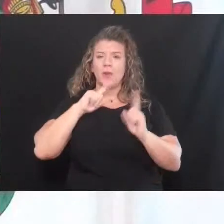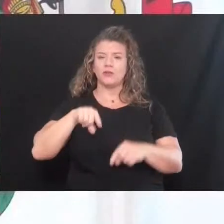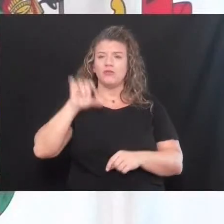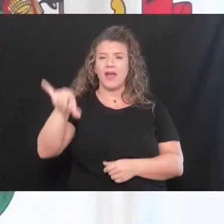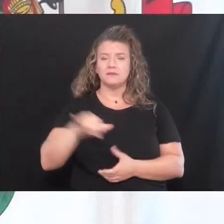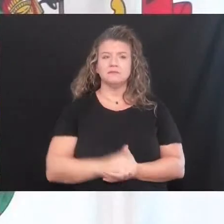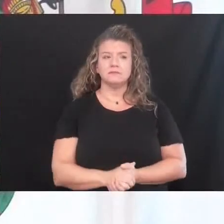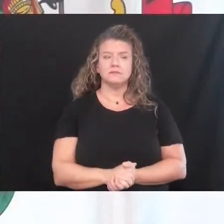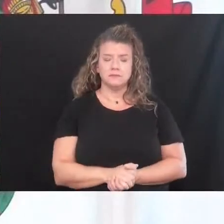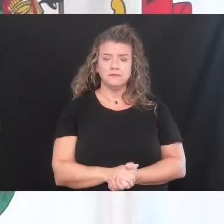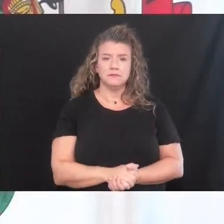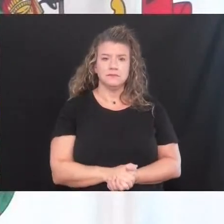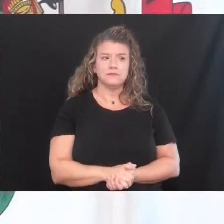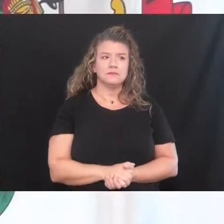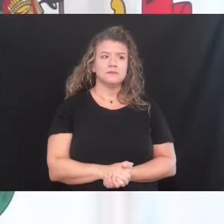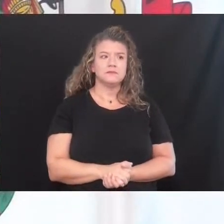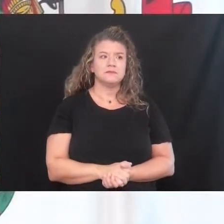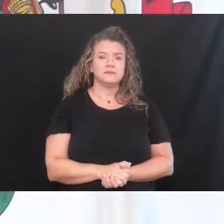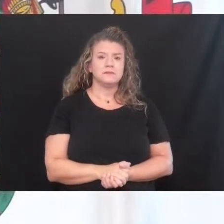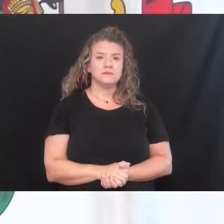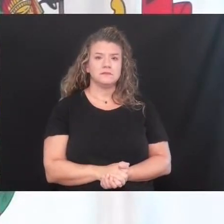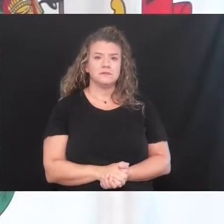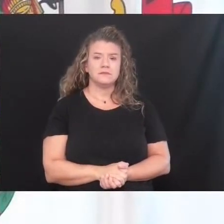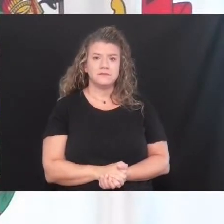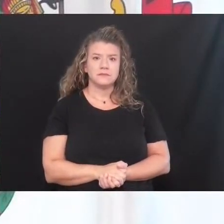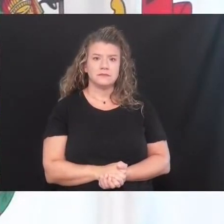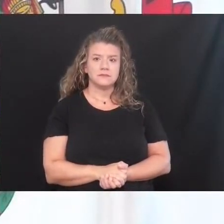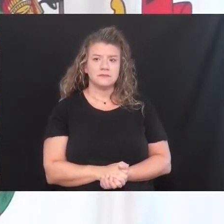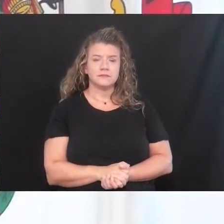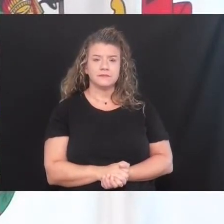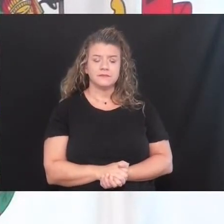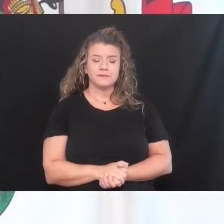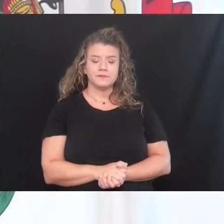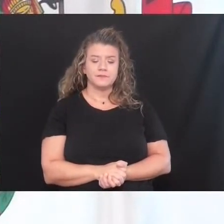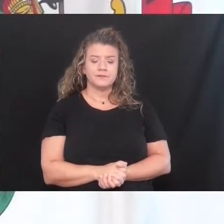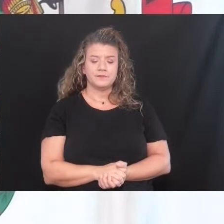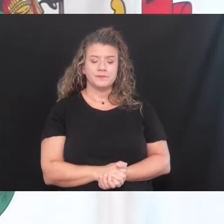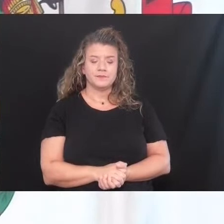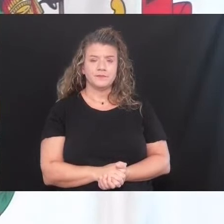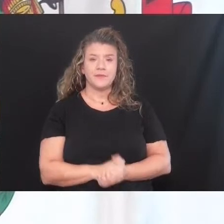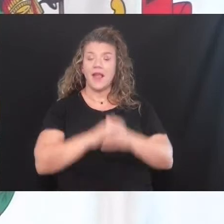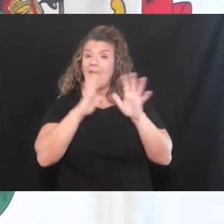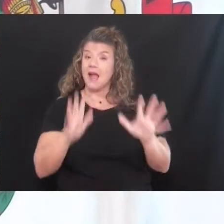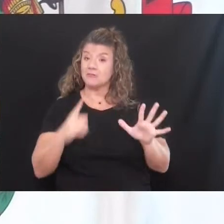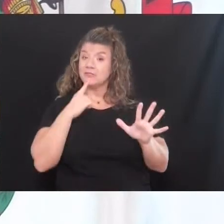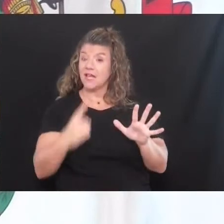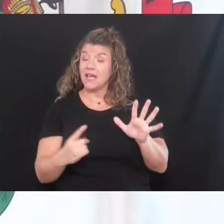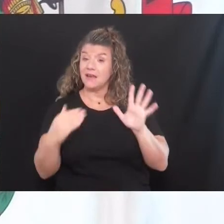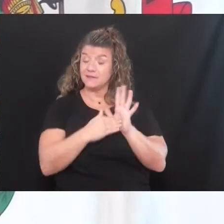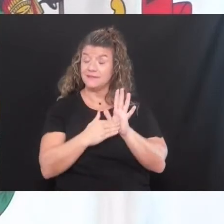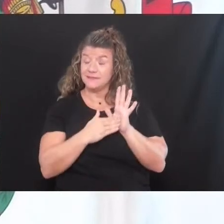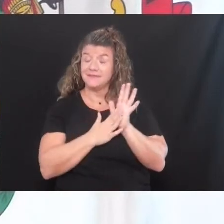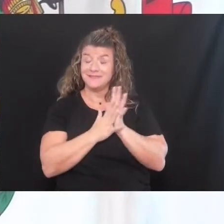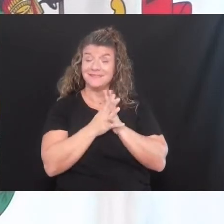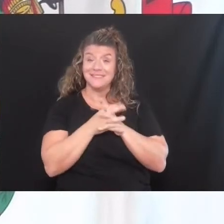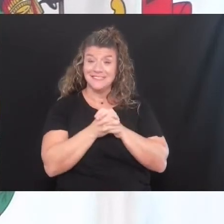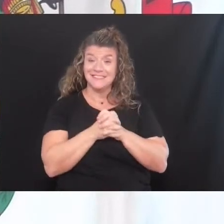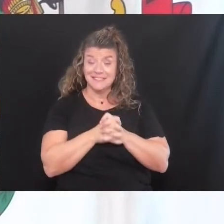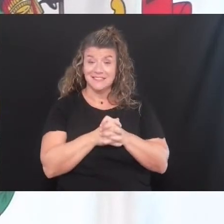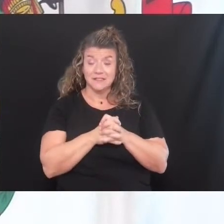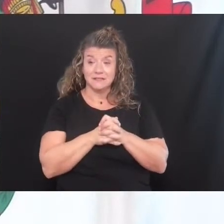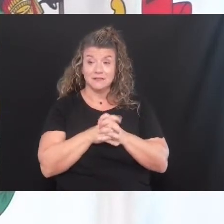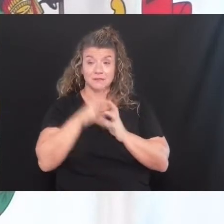know, Brad, you know, I'll just say it again. Just think about this, Brad.